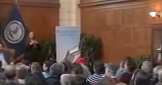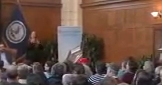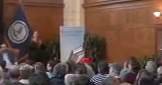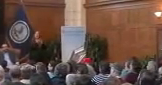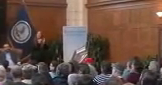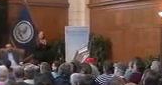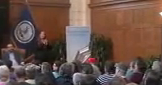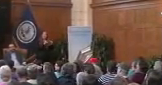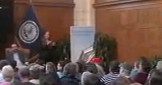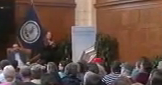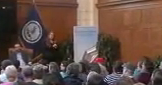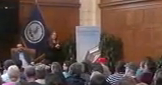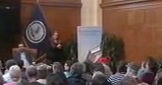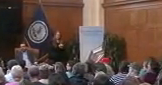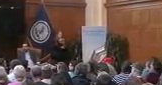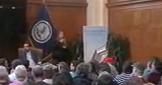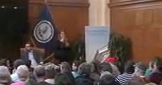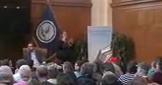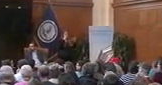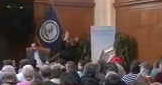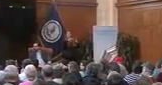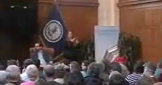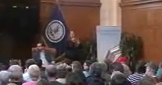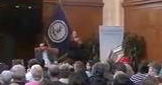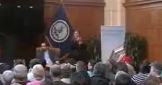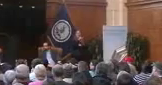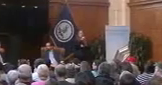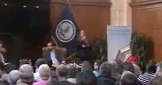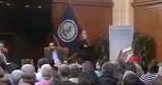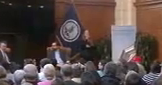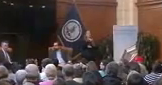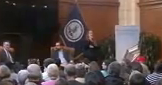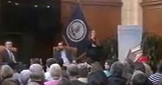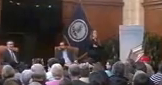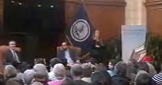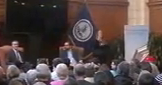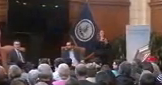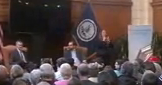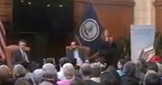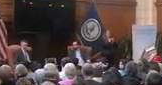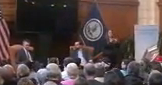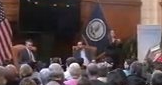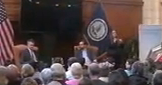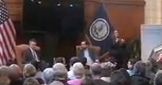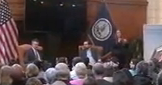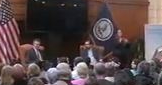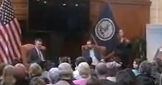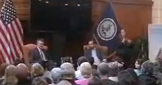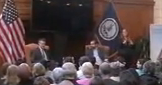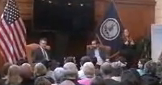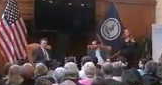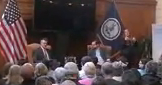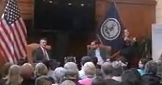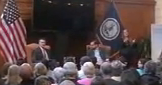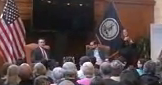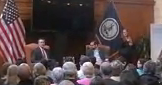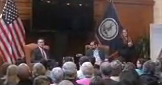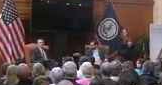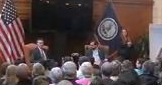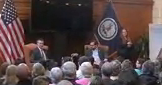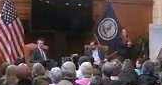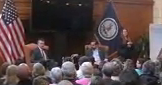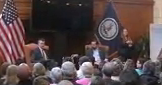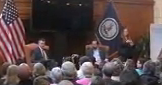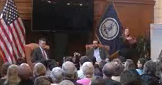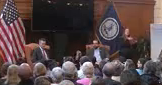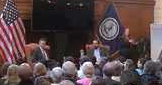This audience has been selected through a random lottery of 5th District residents who have been provided 180 seats. The remaining 50 seats have